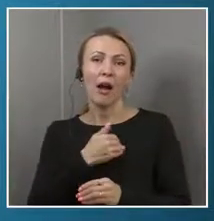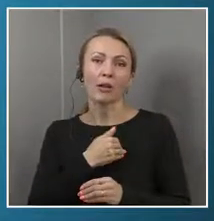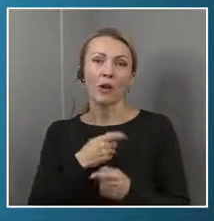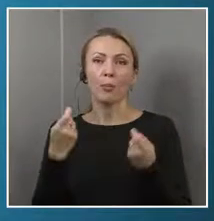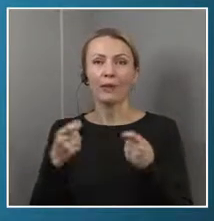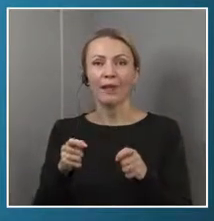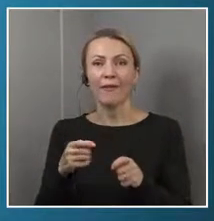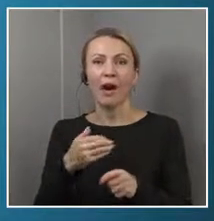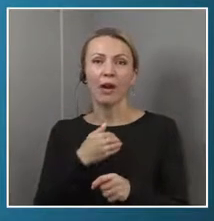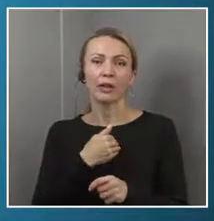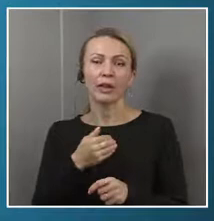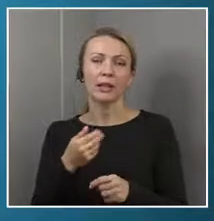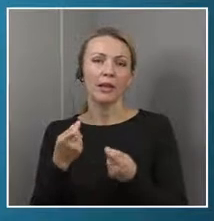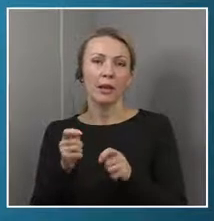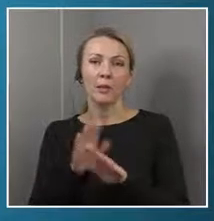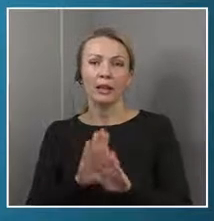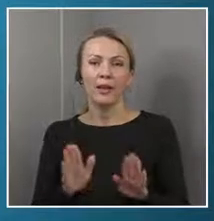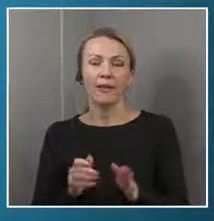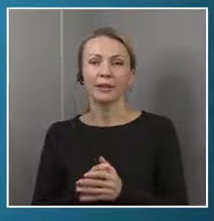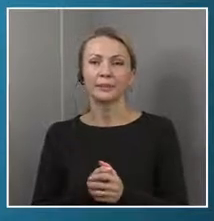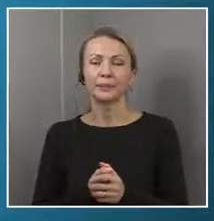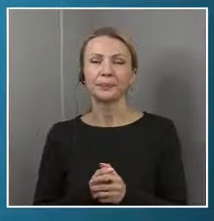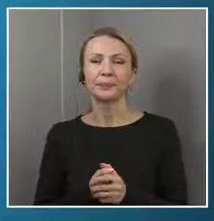would trade up